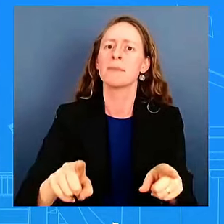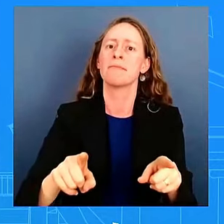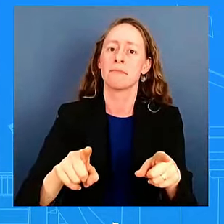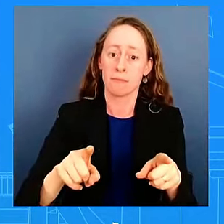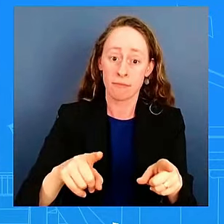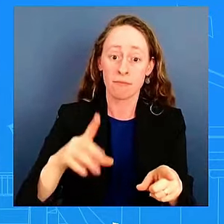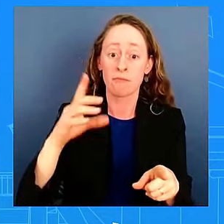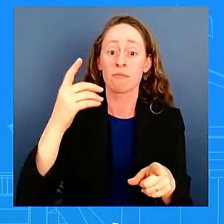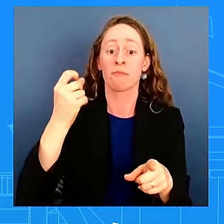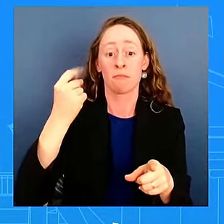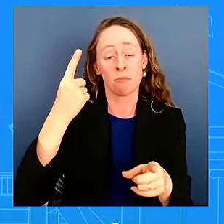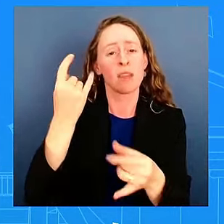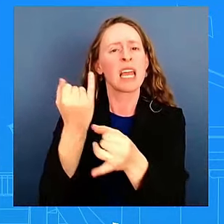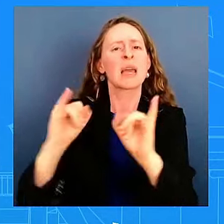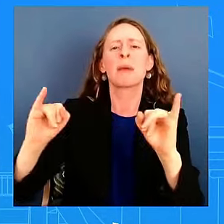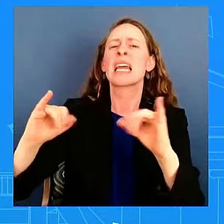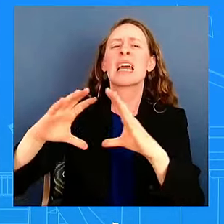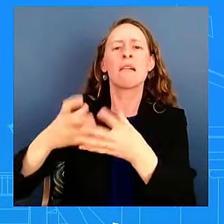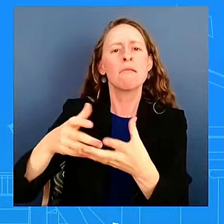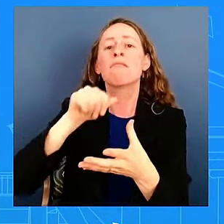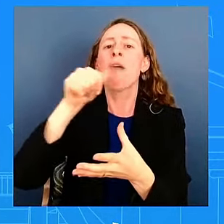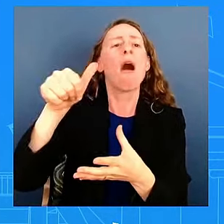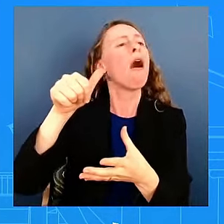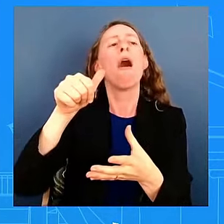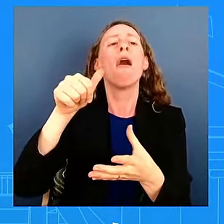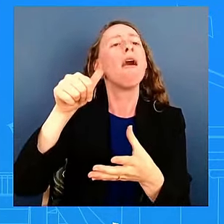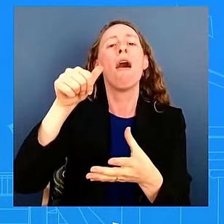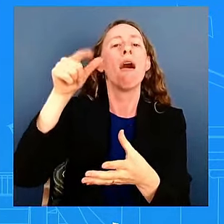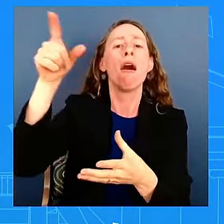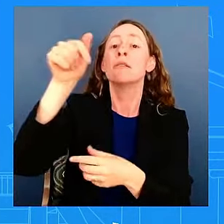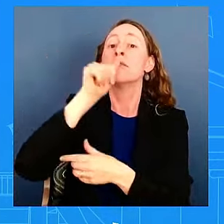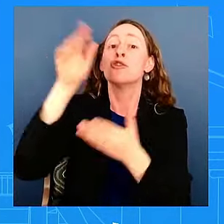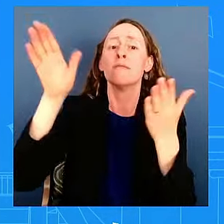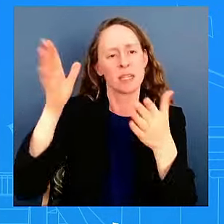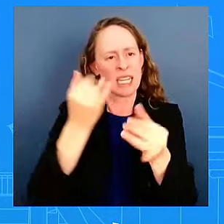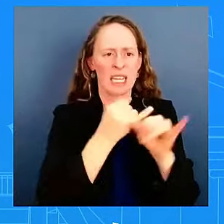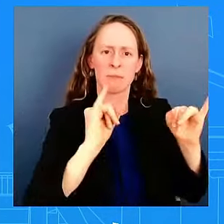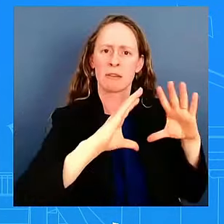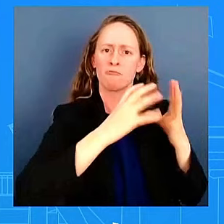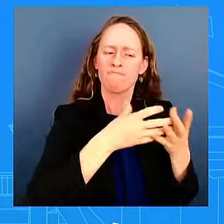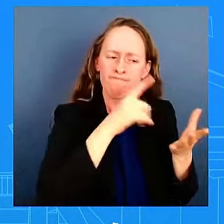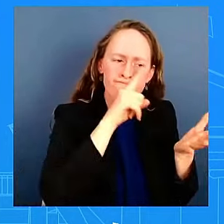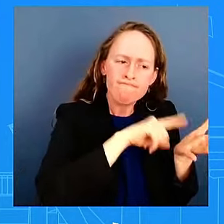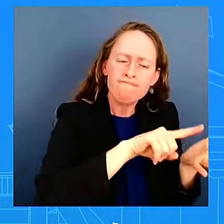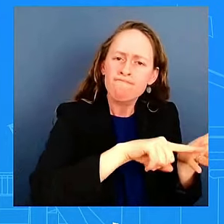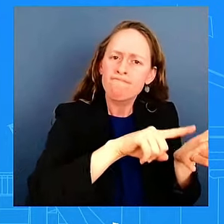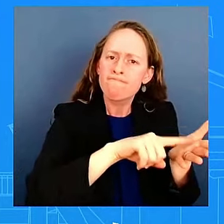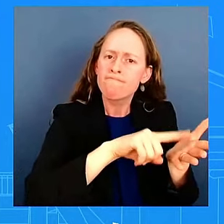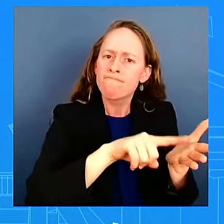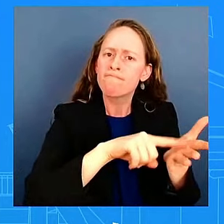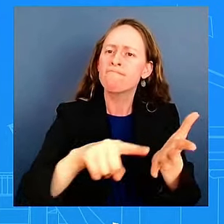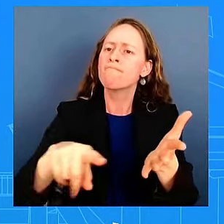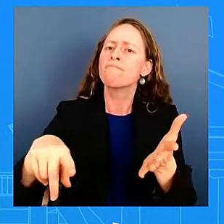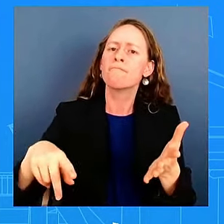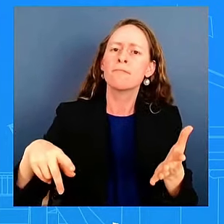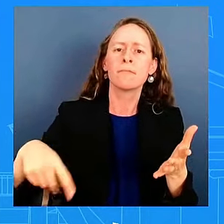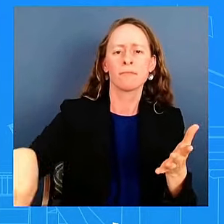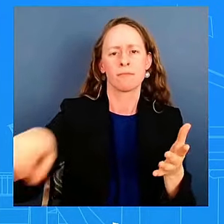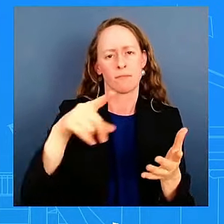direct the Secret Service to provide Donald Trump and all other protectees the resources needed to ensure safety, and order the Secret Service